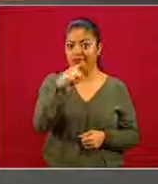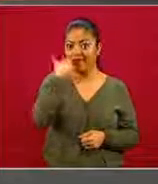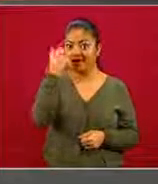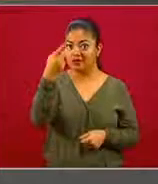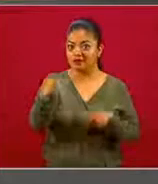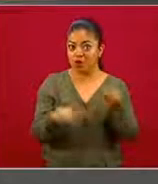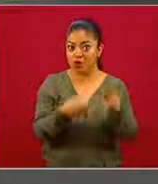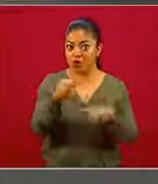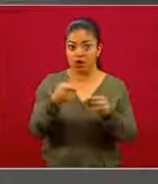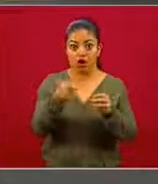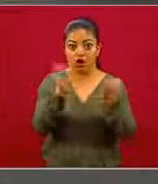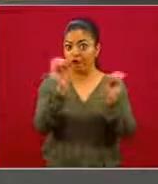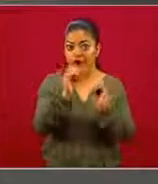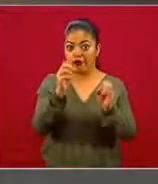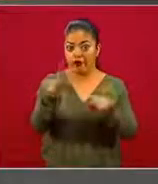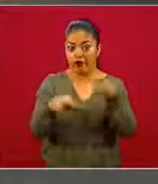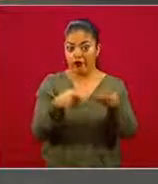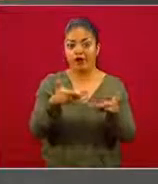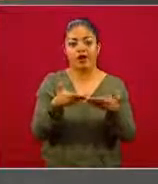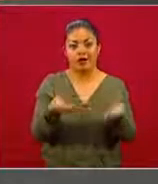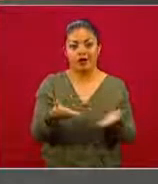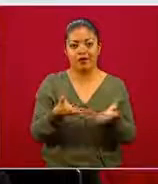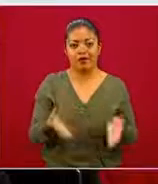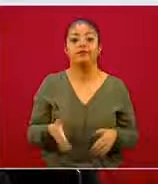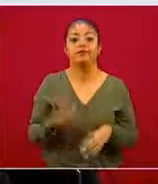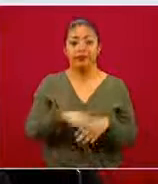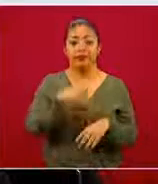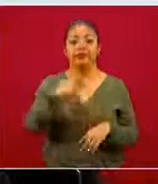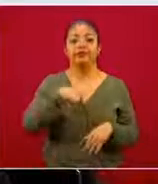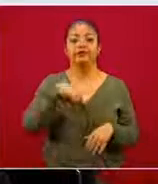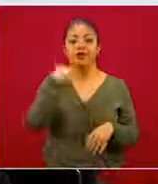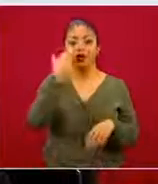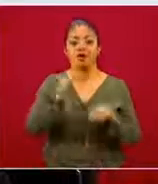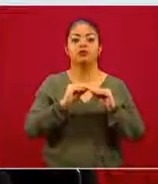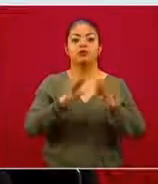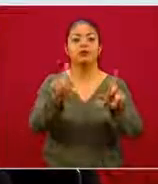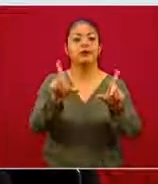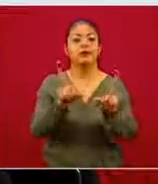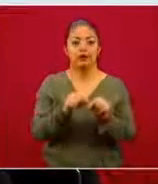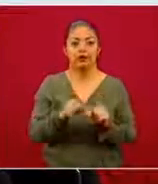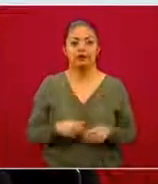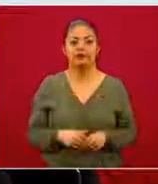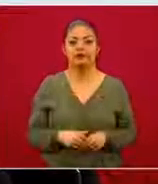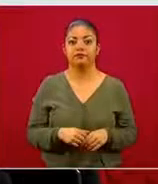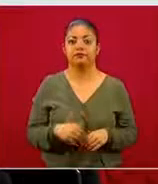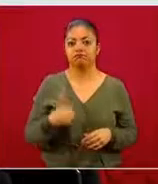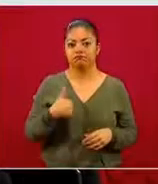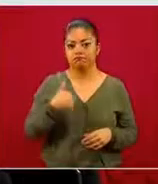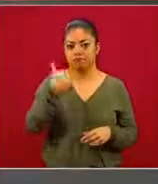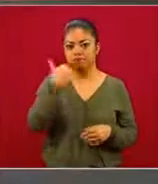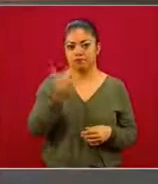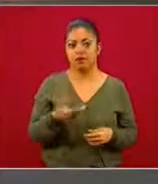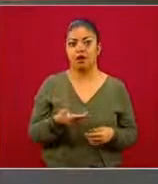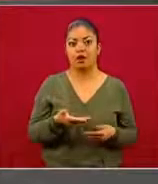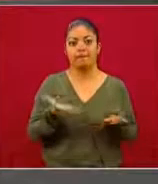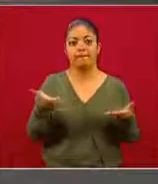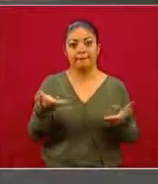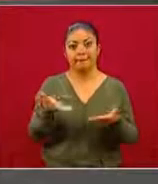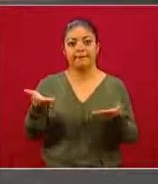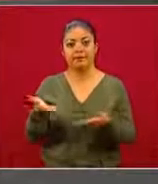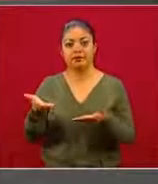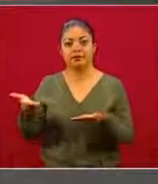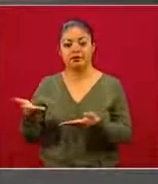preguntar epidemic. y no lo había preguntado. Así So que yo everything trataré de that hacer you el want to introductorio ask muy about breve. that and you haven't been Presento able to, a you'll be able to las do it now. personas que nos